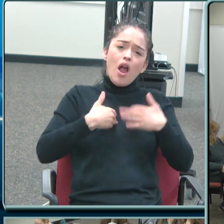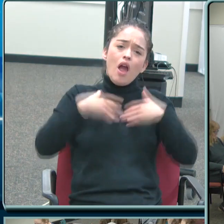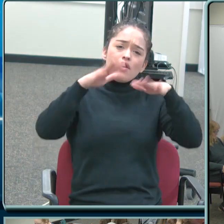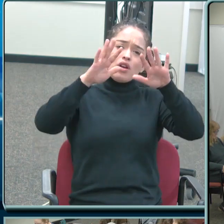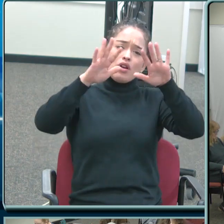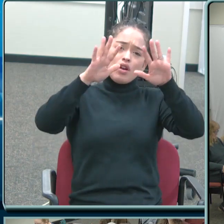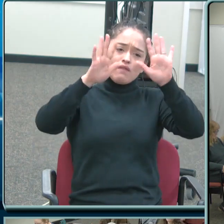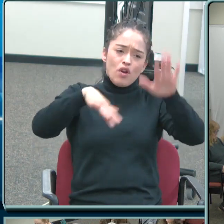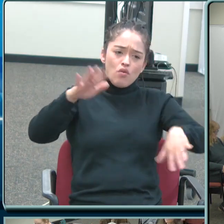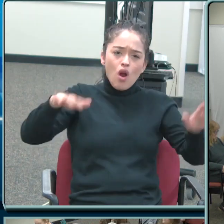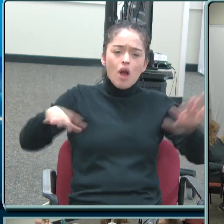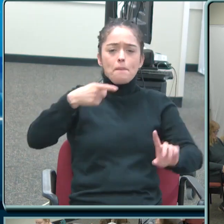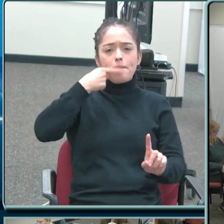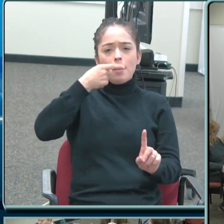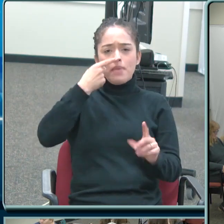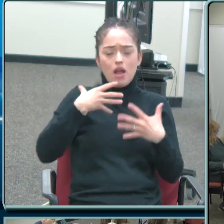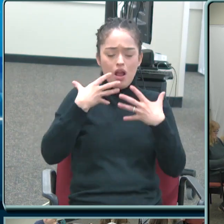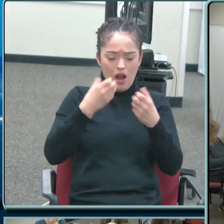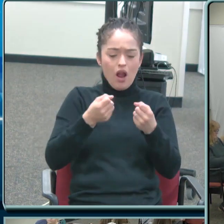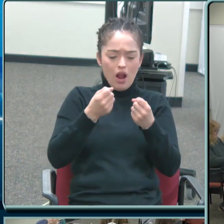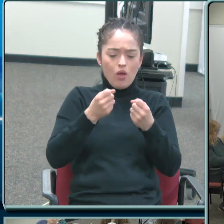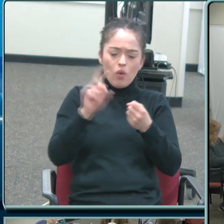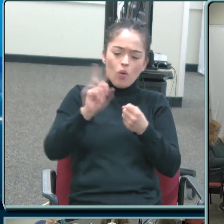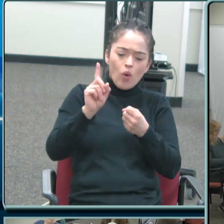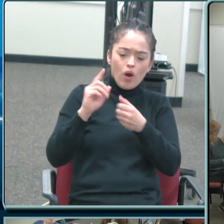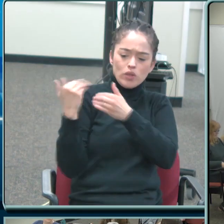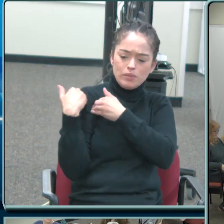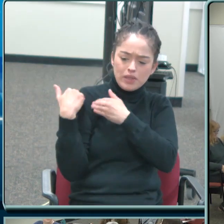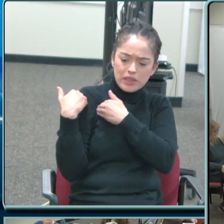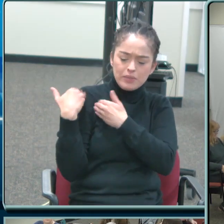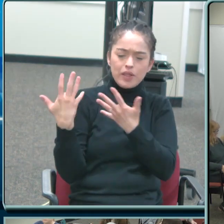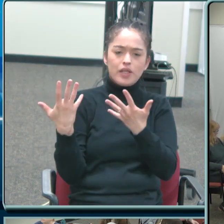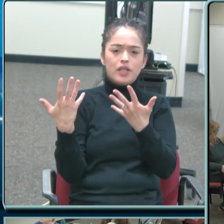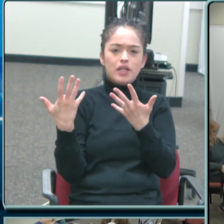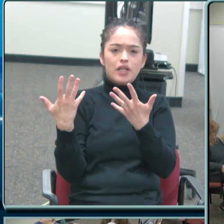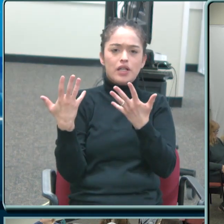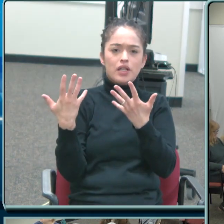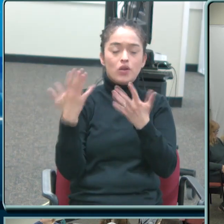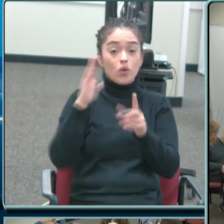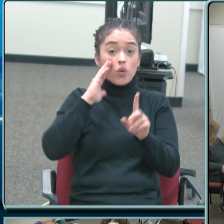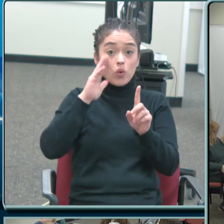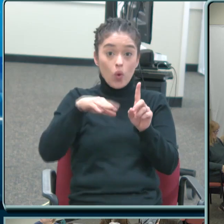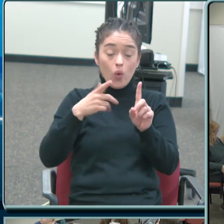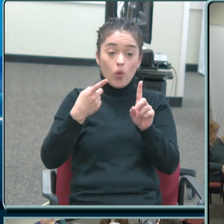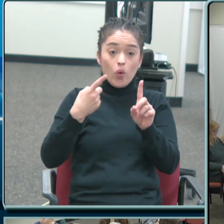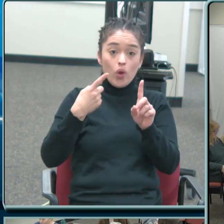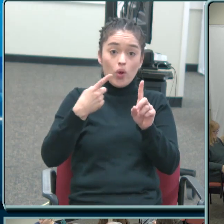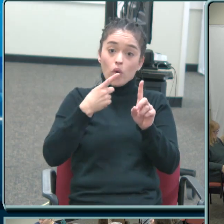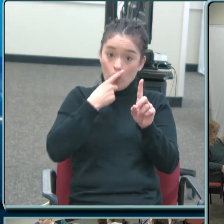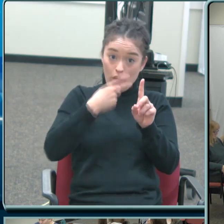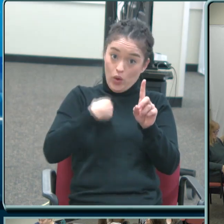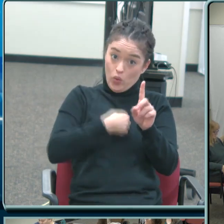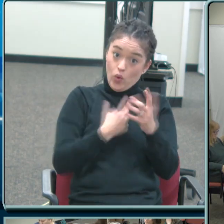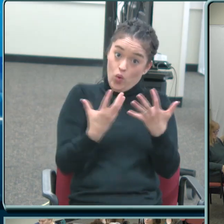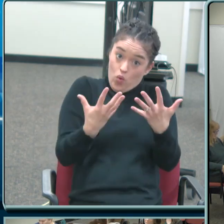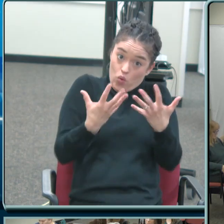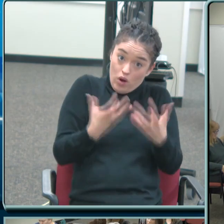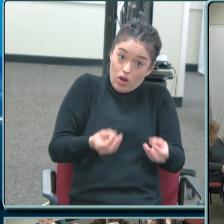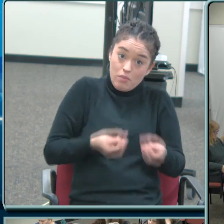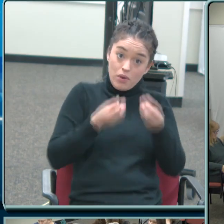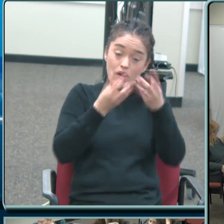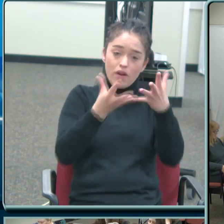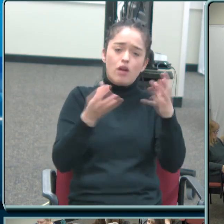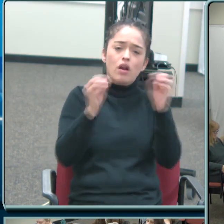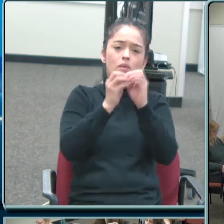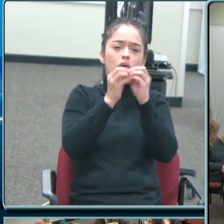health responses and where our lanes of responsibility are, and so I wanted to provide